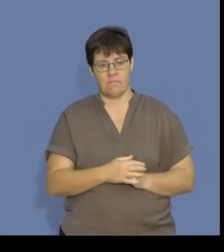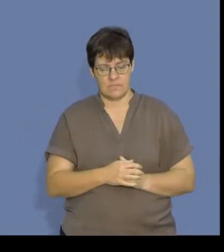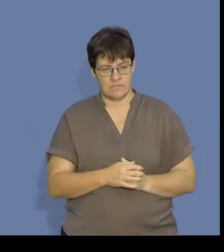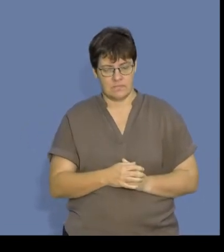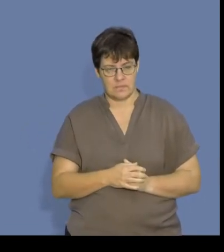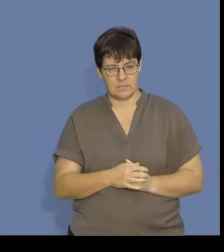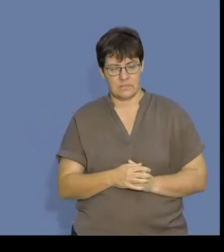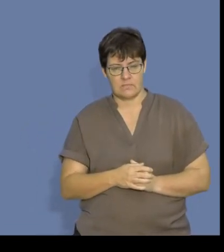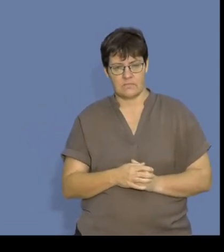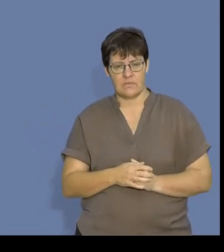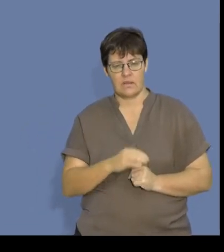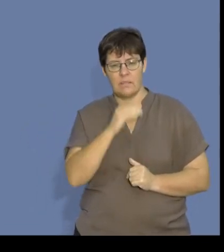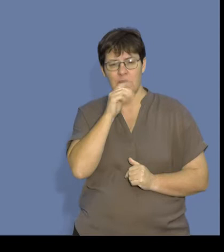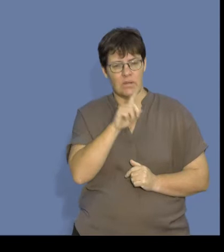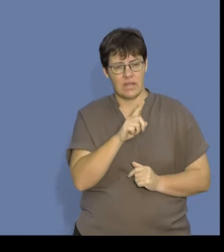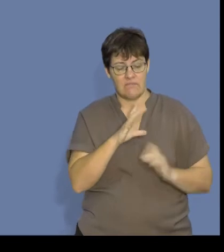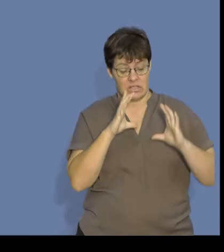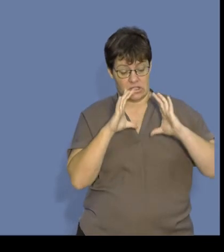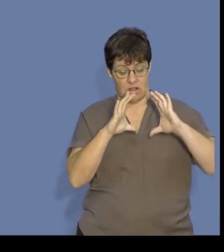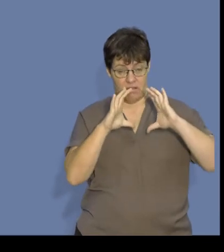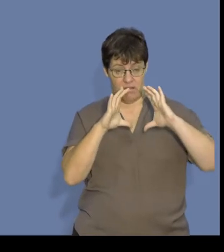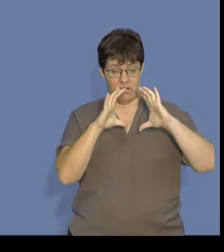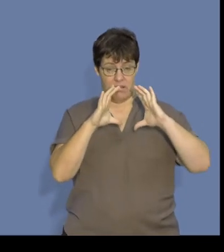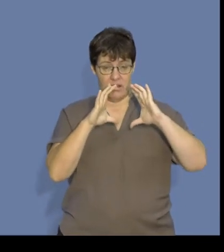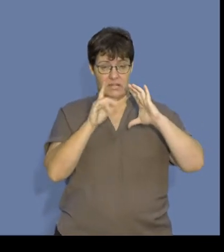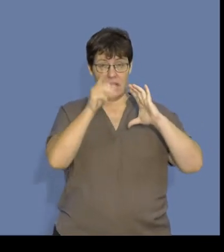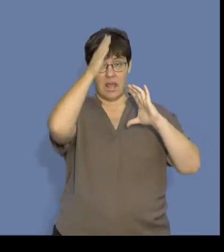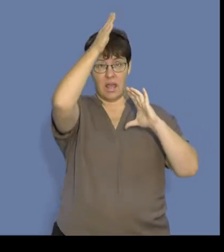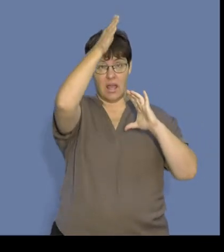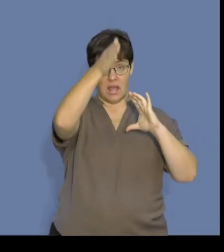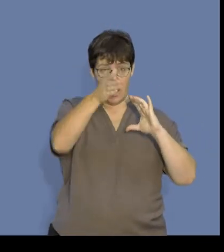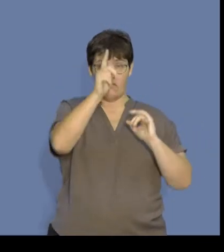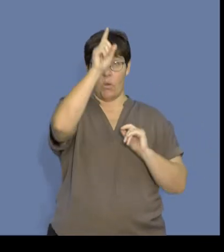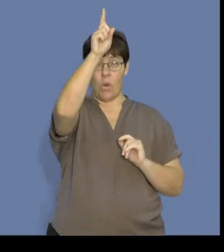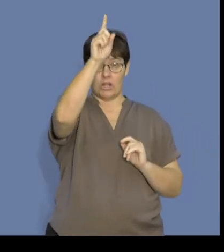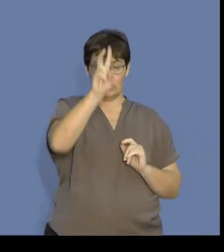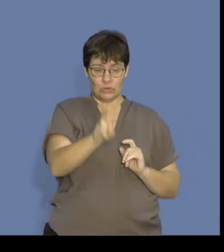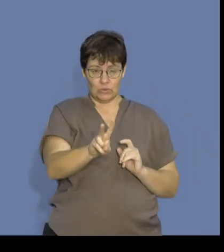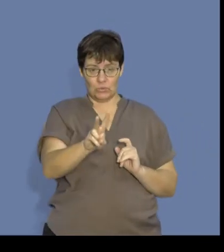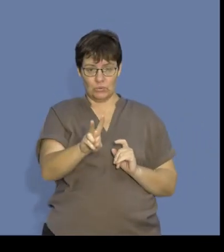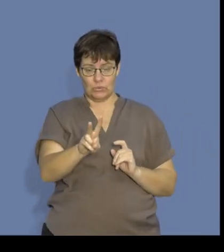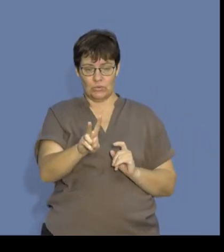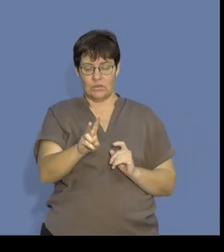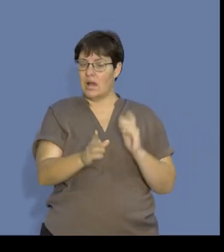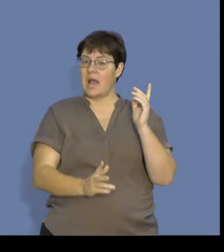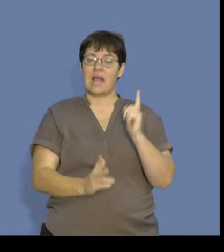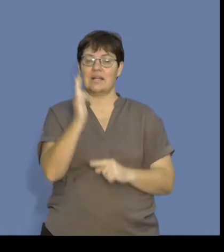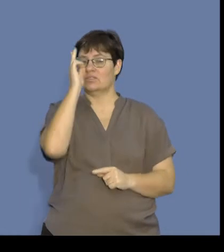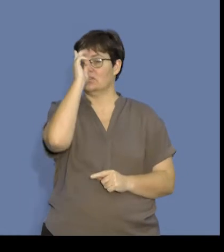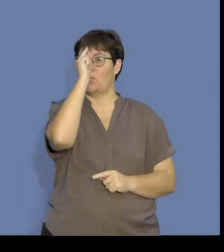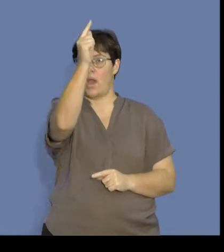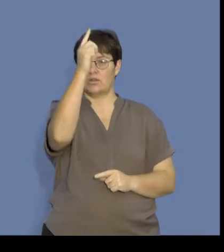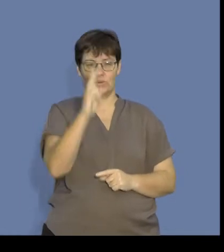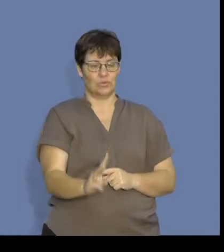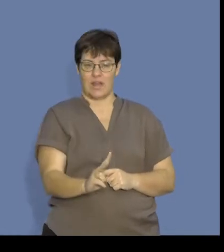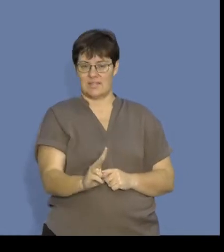say this is not a function. What do I mean? If I draw a circle, you can see that if I draw a vertical line every time,